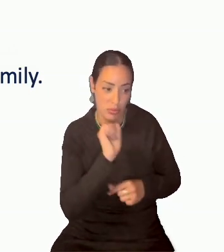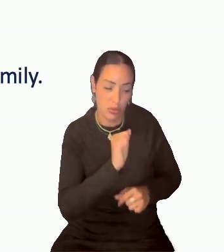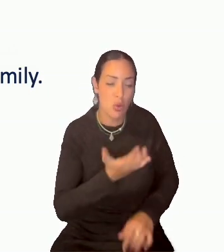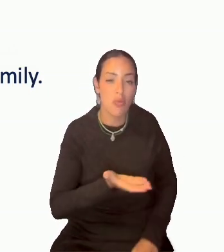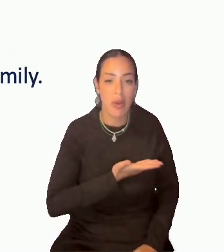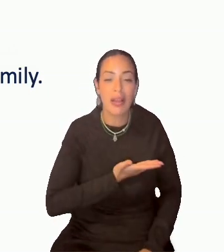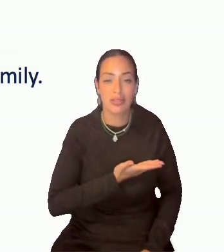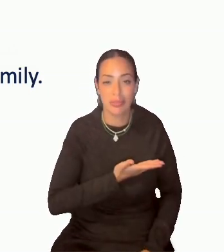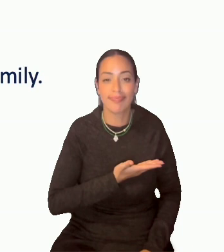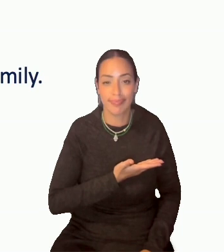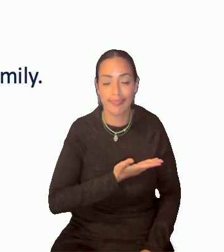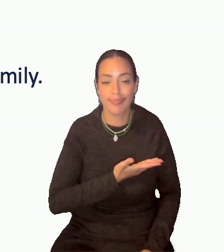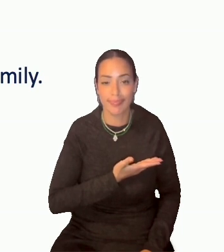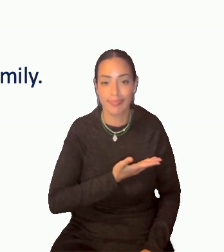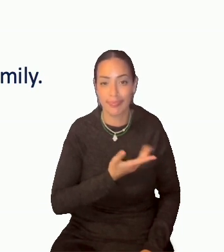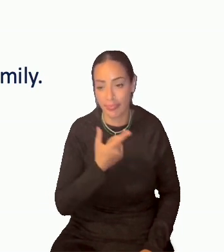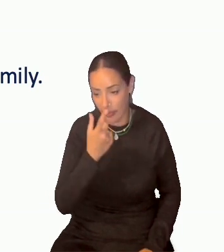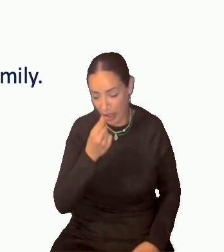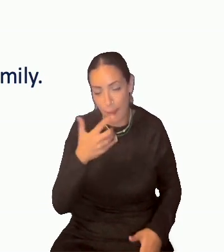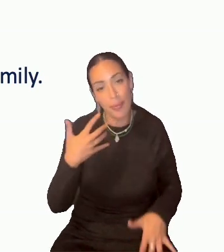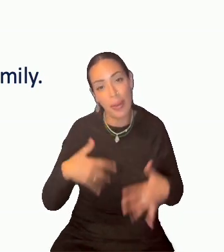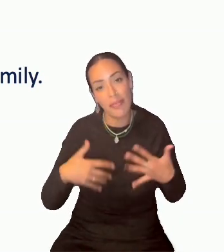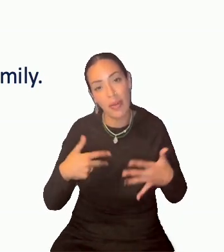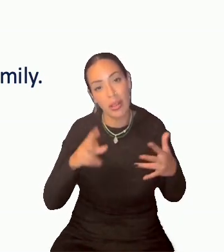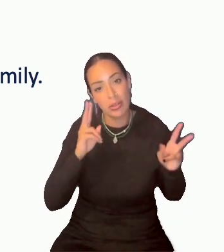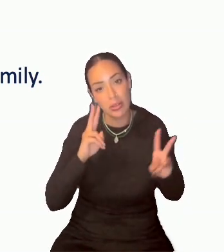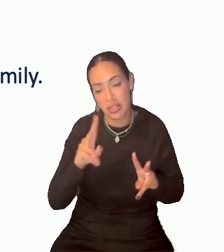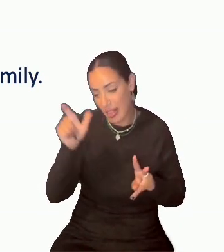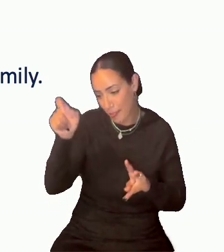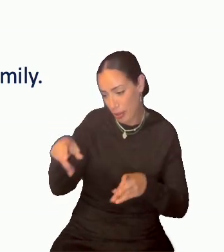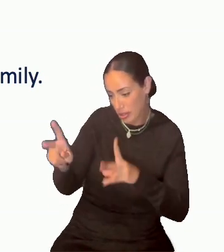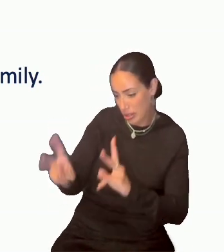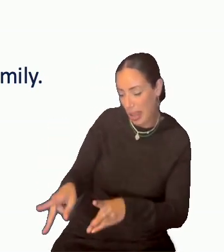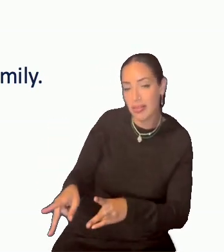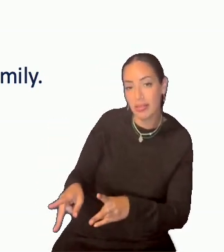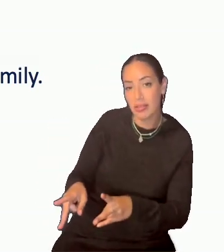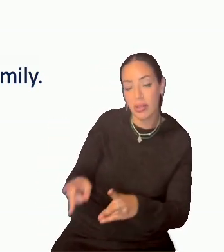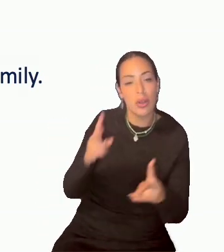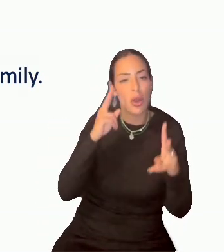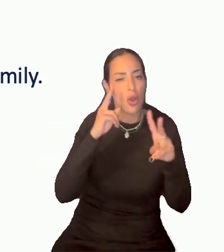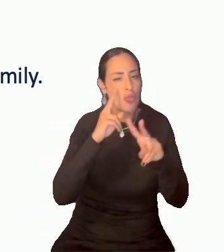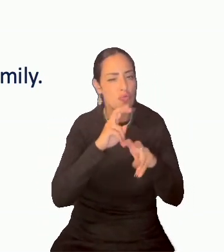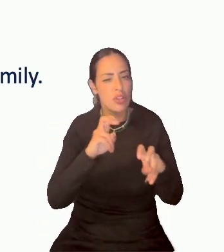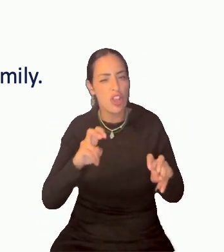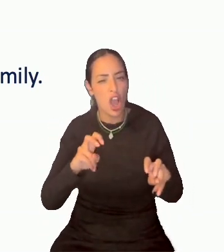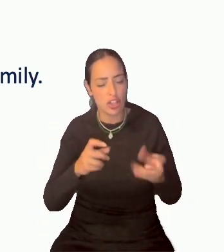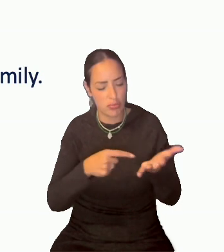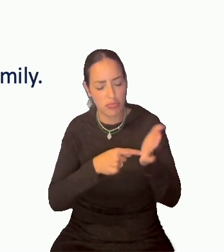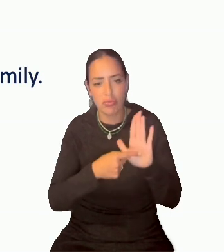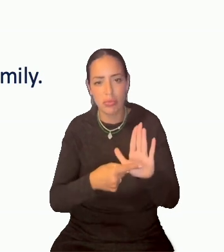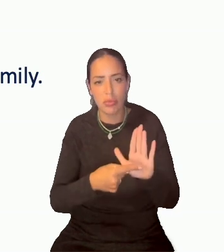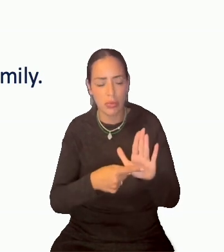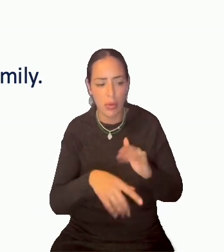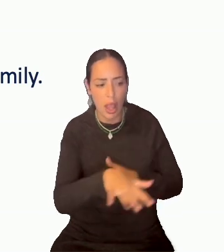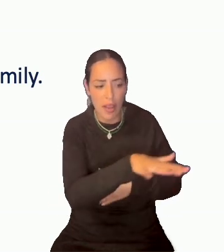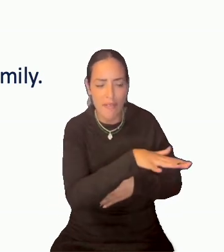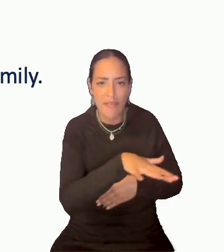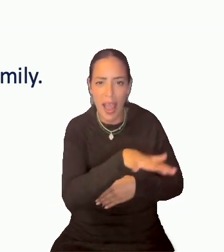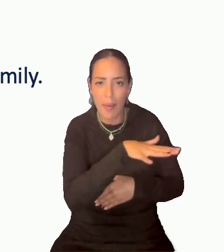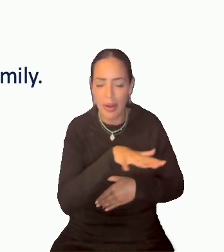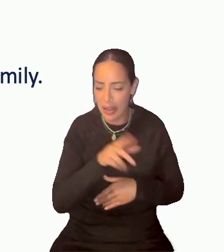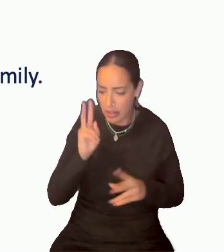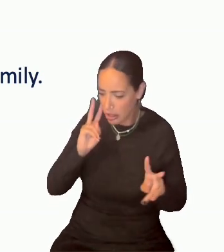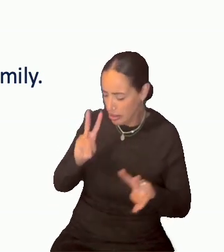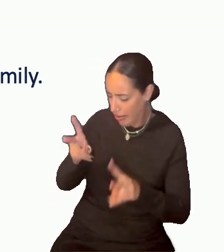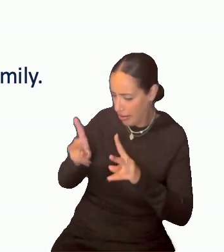their rights. Whilst it can be incredibly painful to see their loved one, the research actually suggests that few bereaved families regret taking